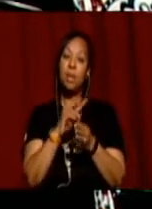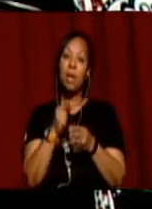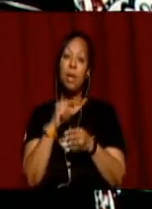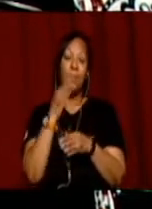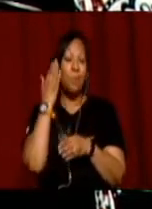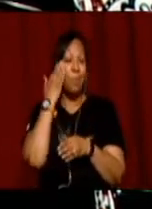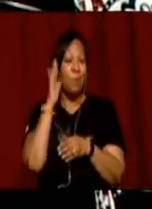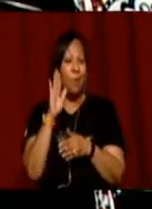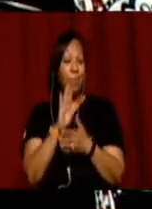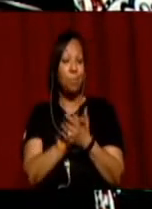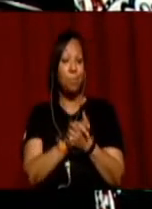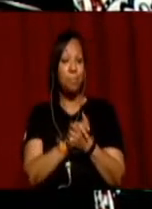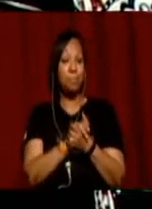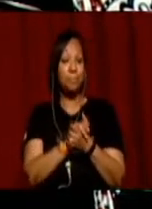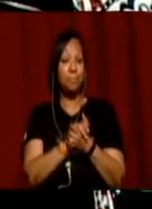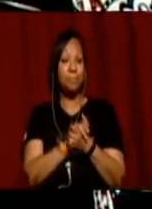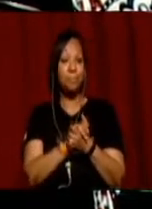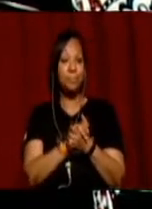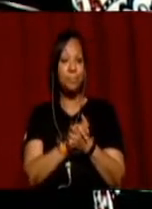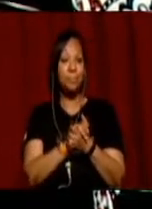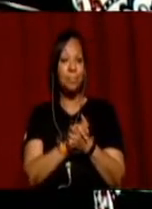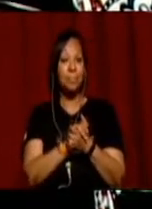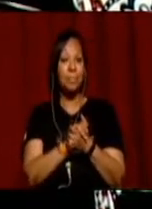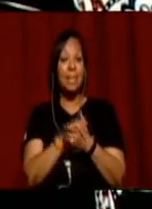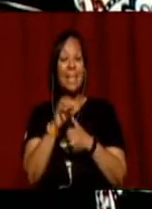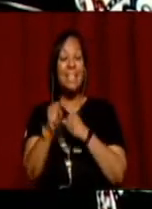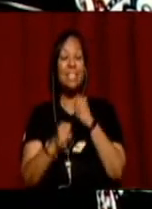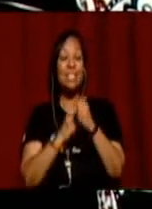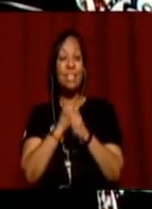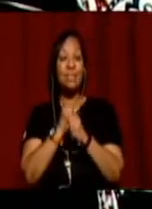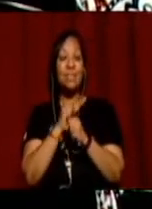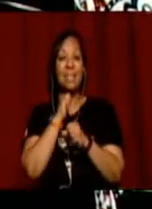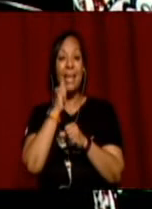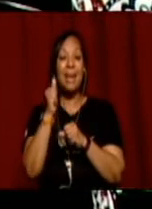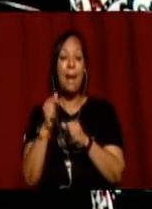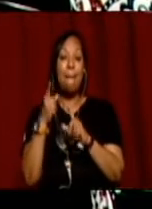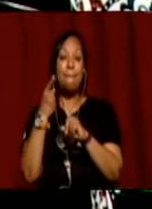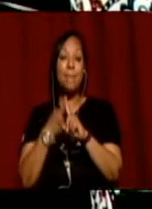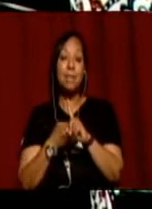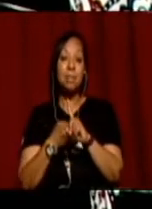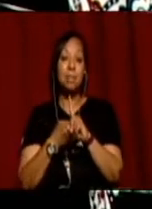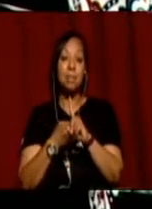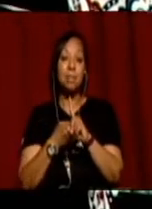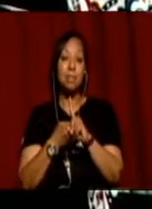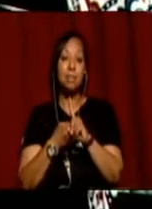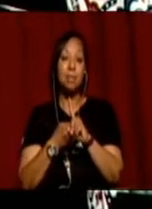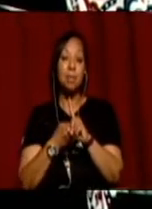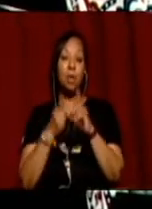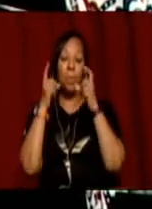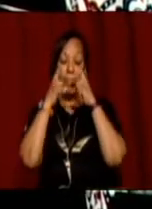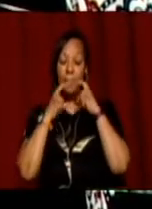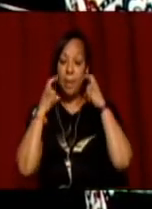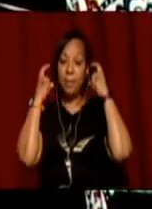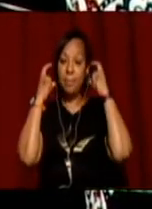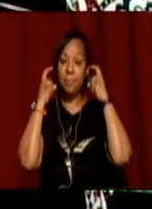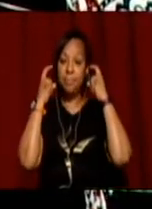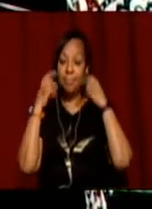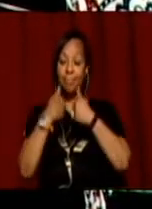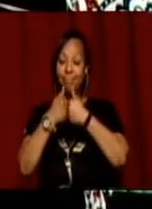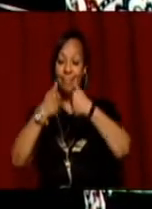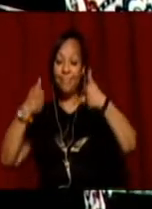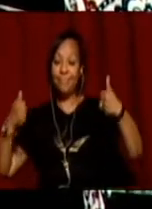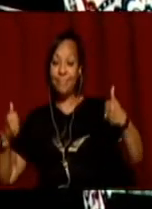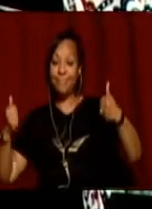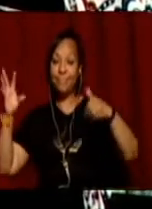be with us, but it's years and not months. So we need to wear masks. We need to stay 6 feet